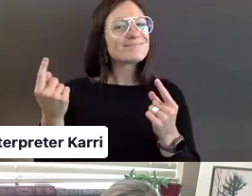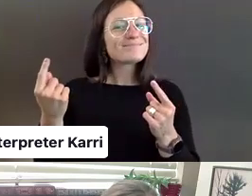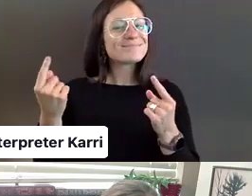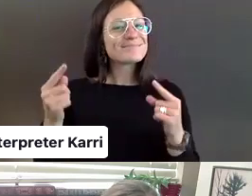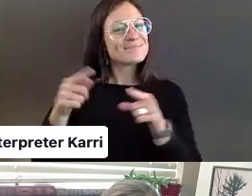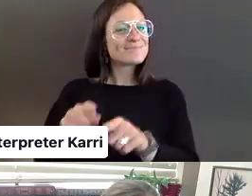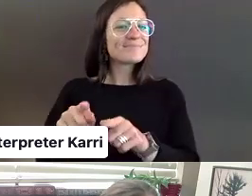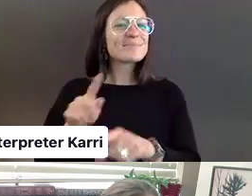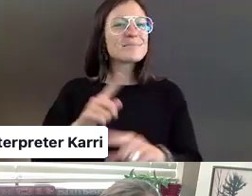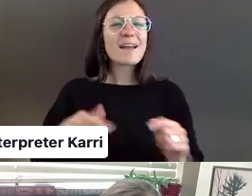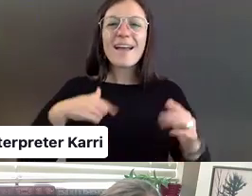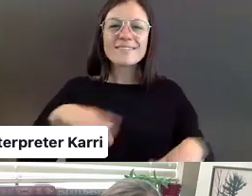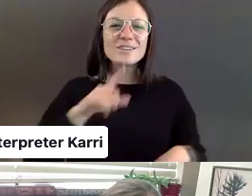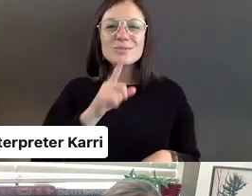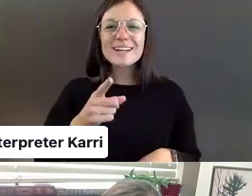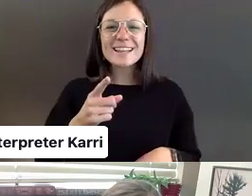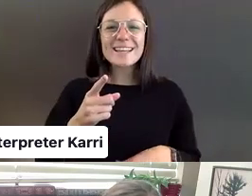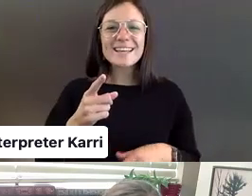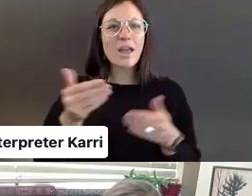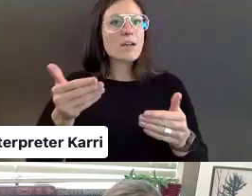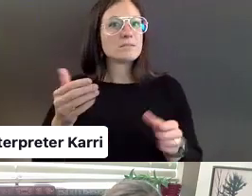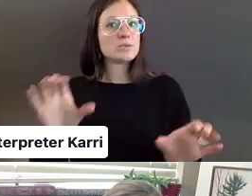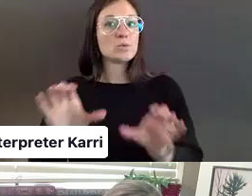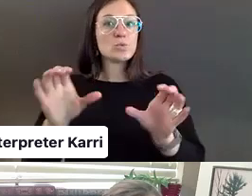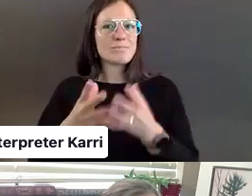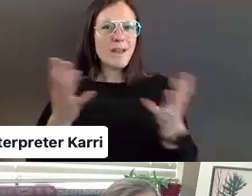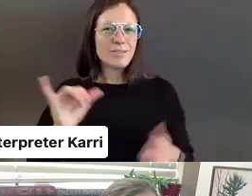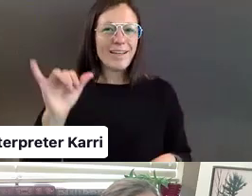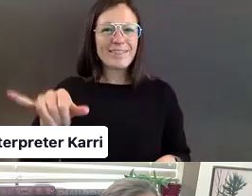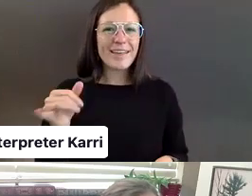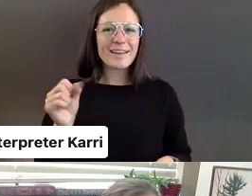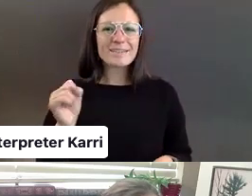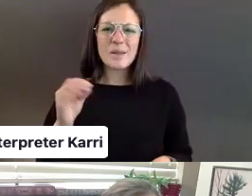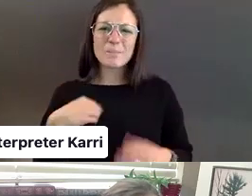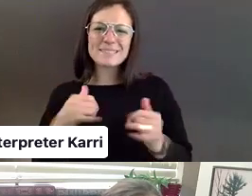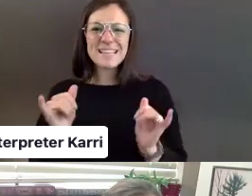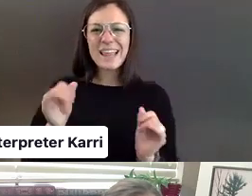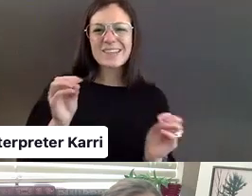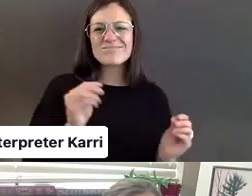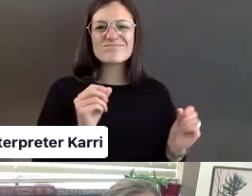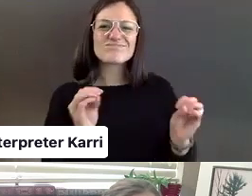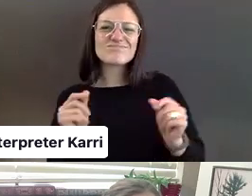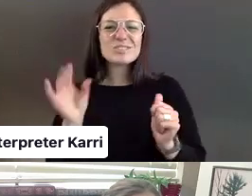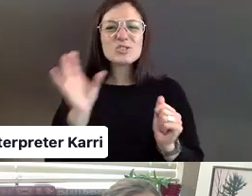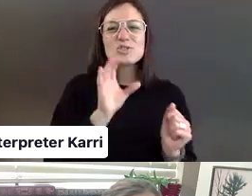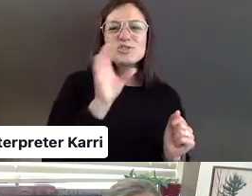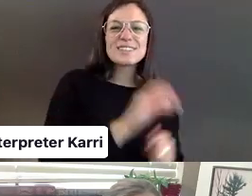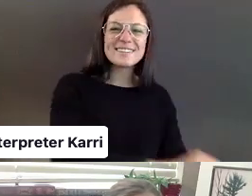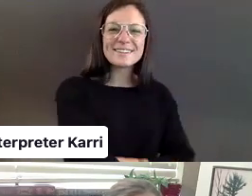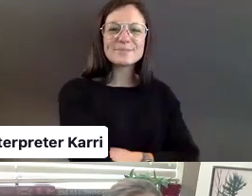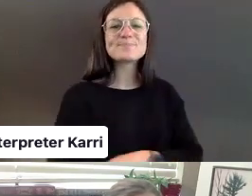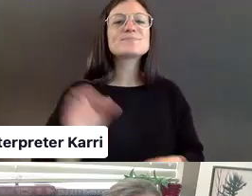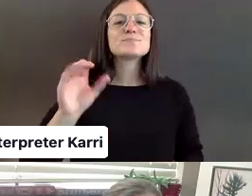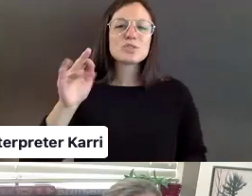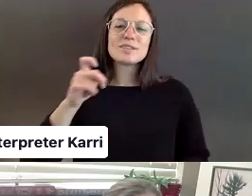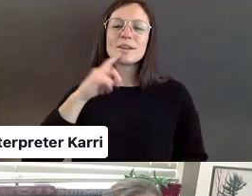along those lines, but I haven't really gotten to do much like that. So I'm still searching. Let's all, yeah,